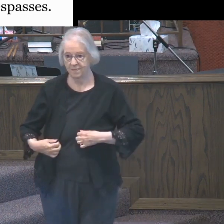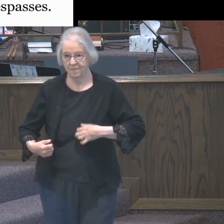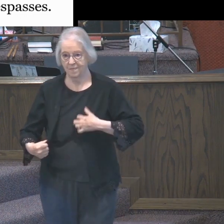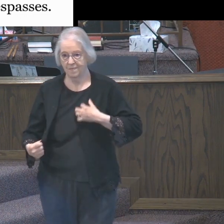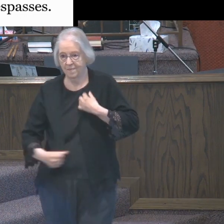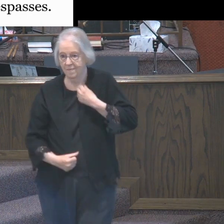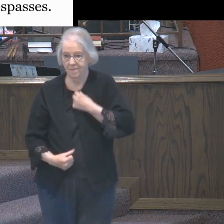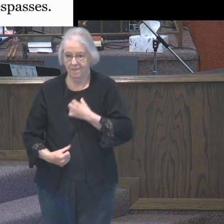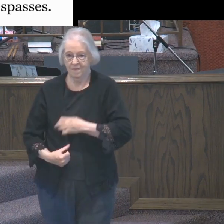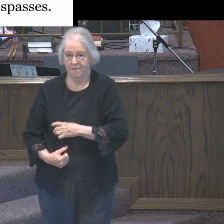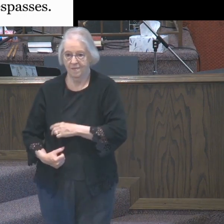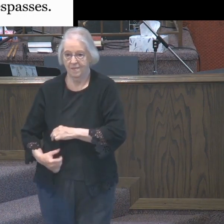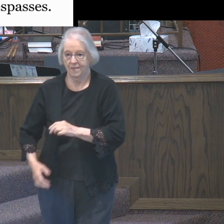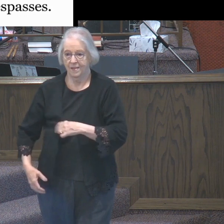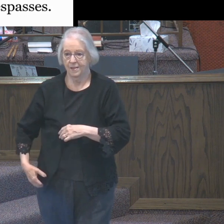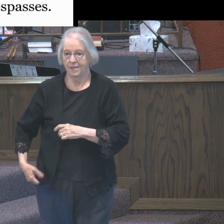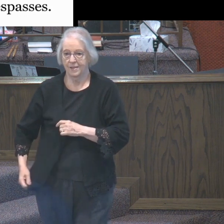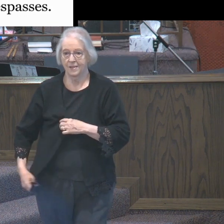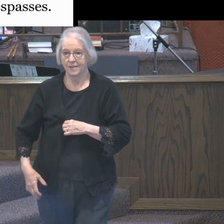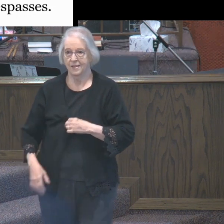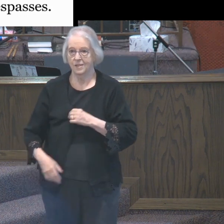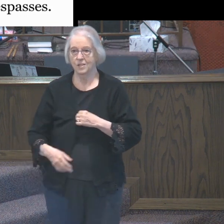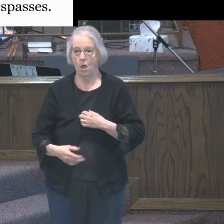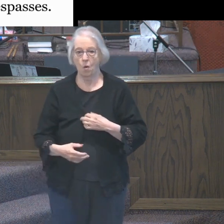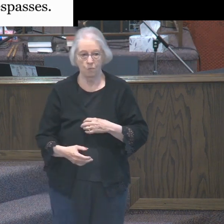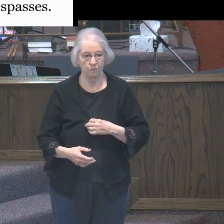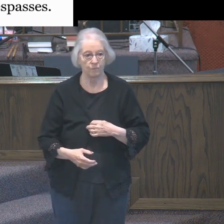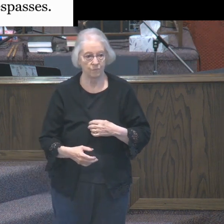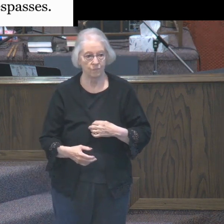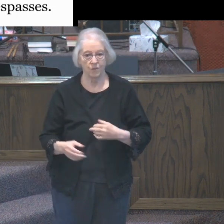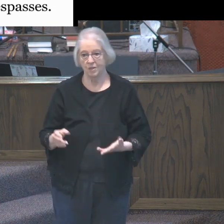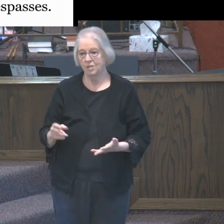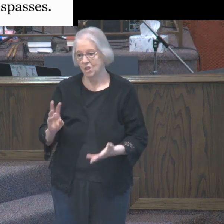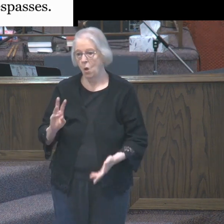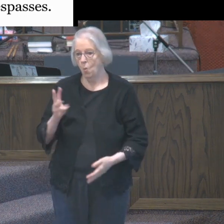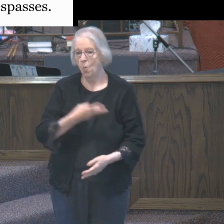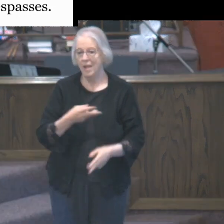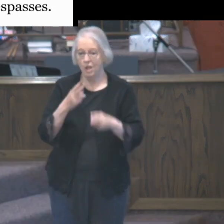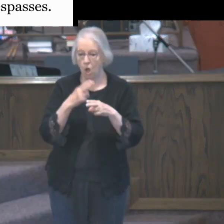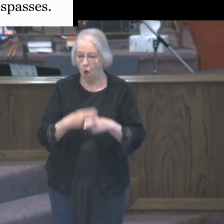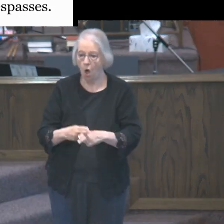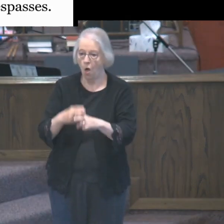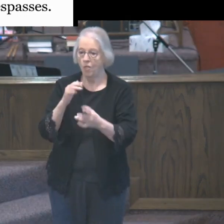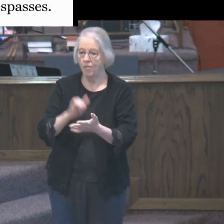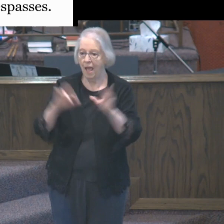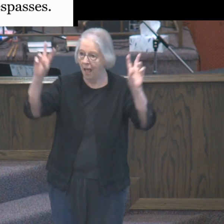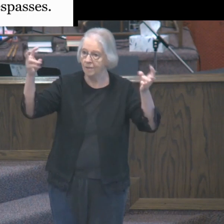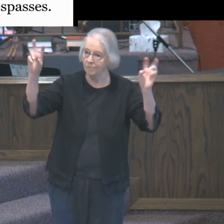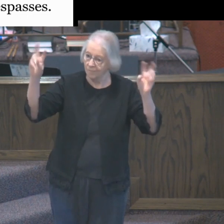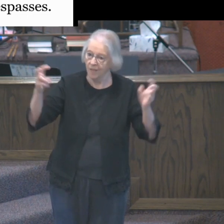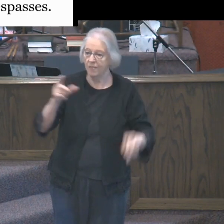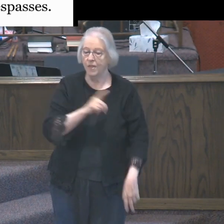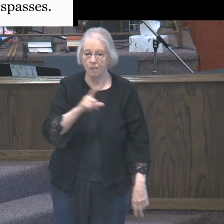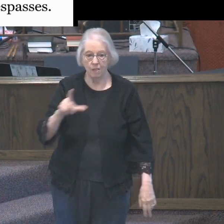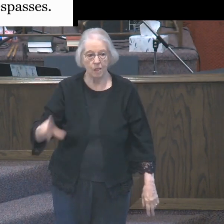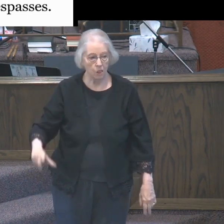commonly named section of scripture starting in verse 9. In this manner,